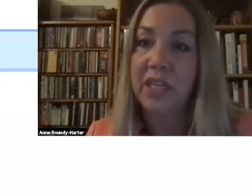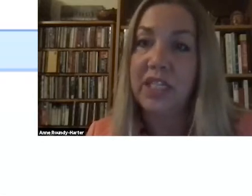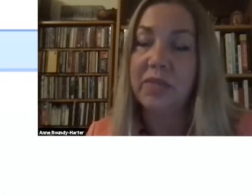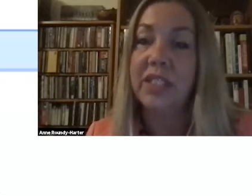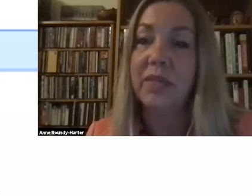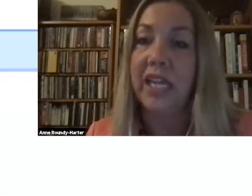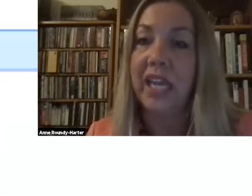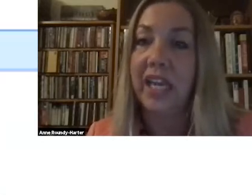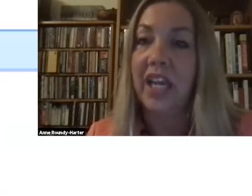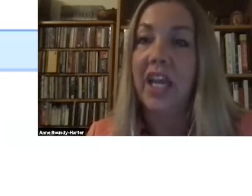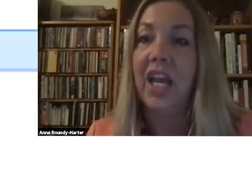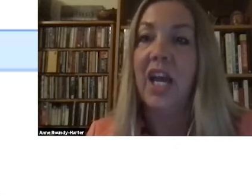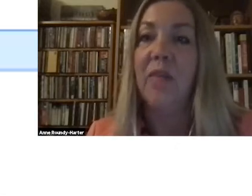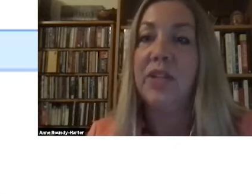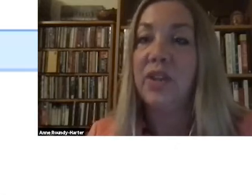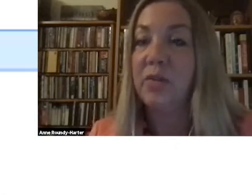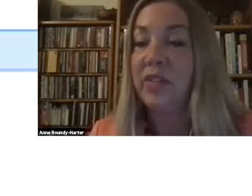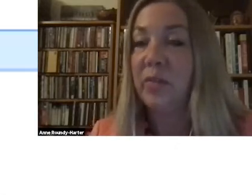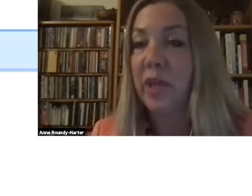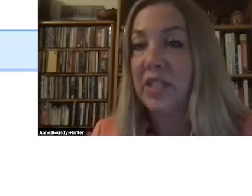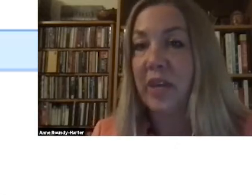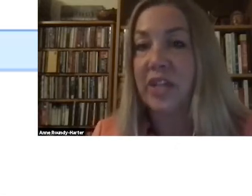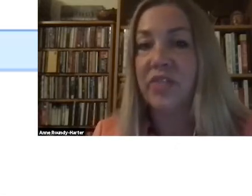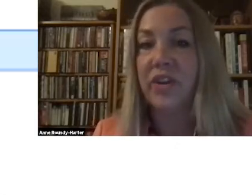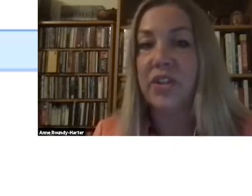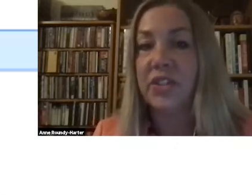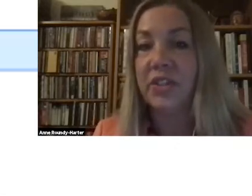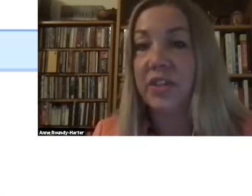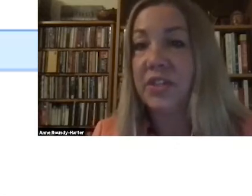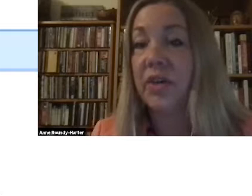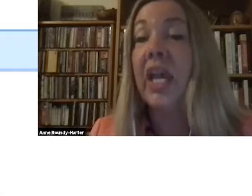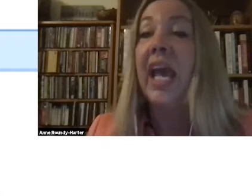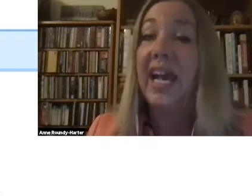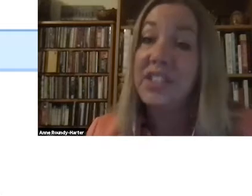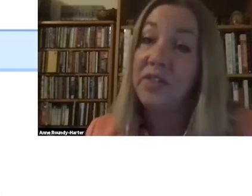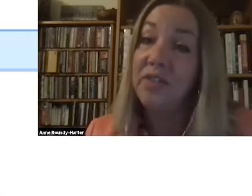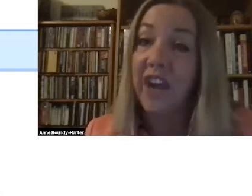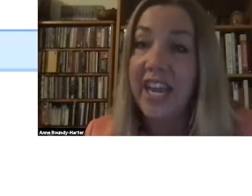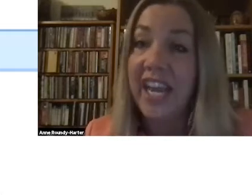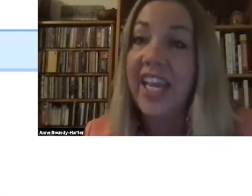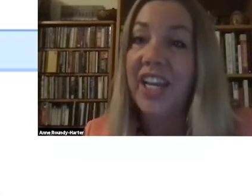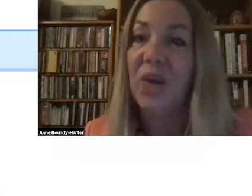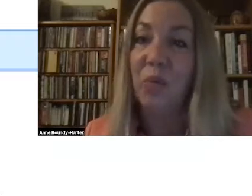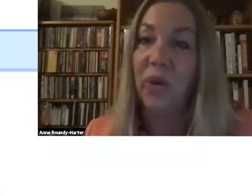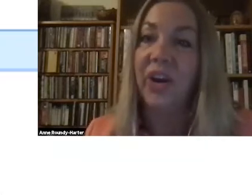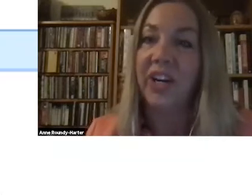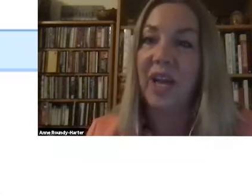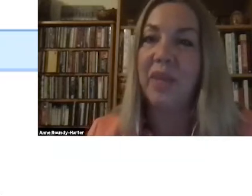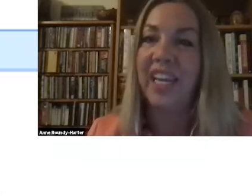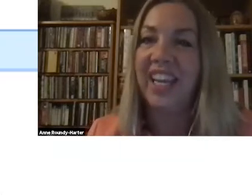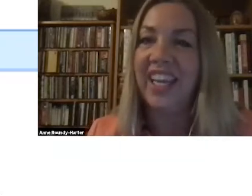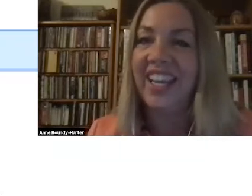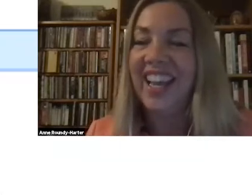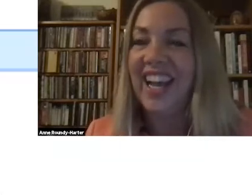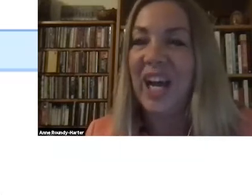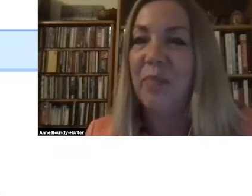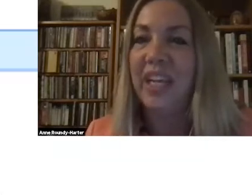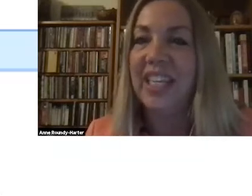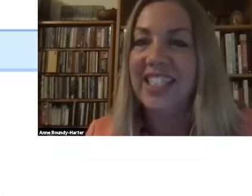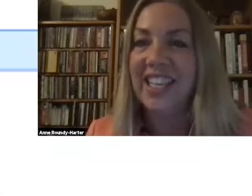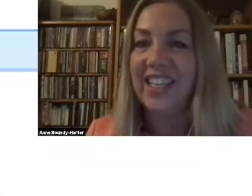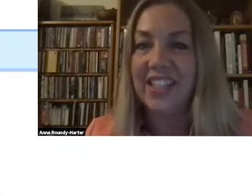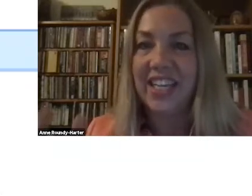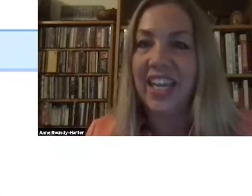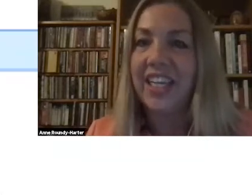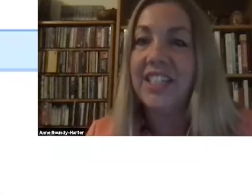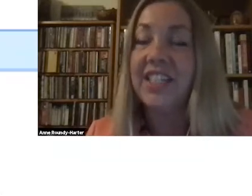best placements that we can in terms of a best match for our students. So as of Friday, and I know more are coming in